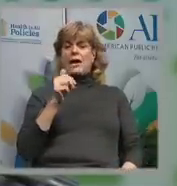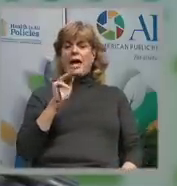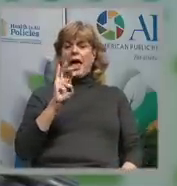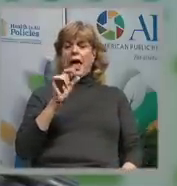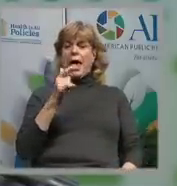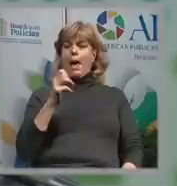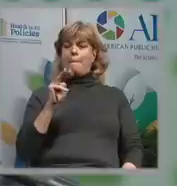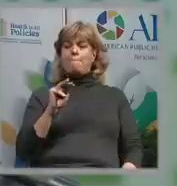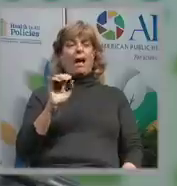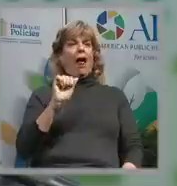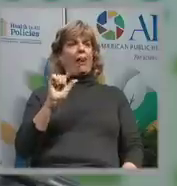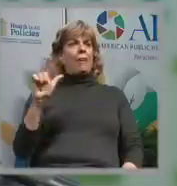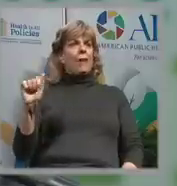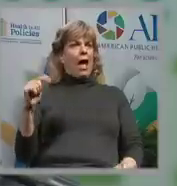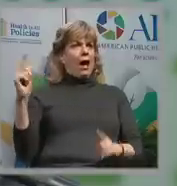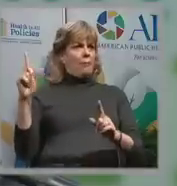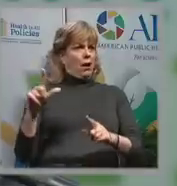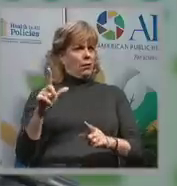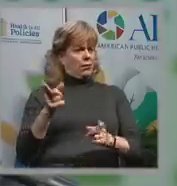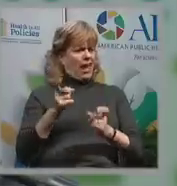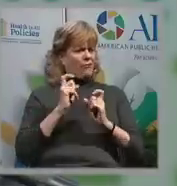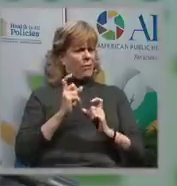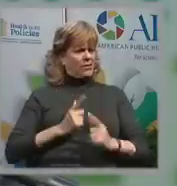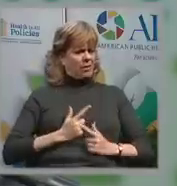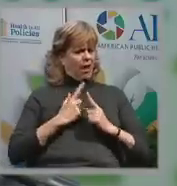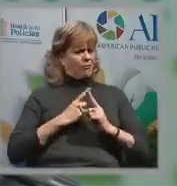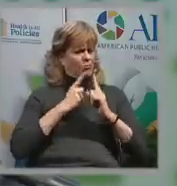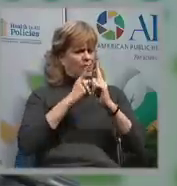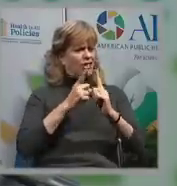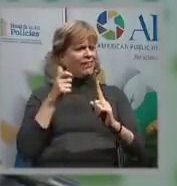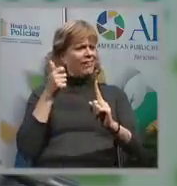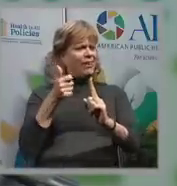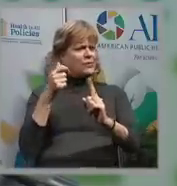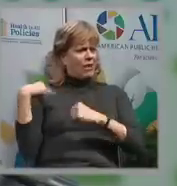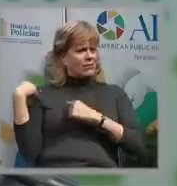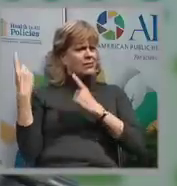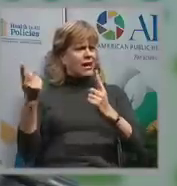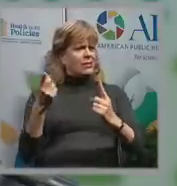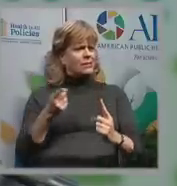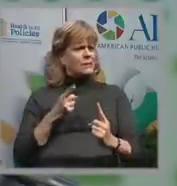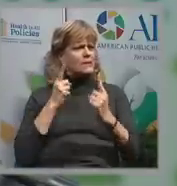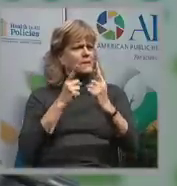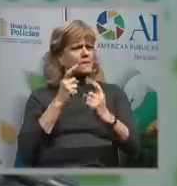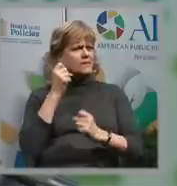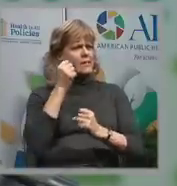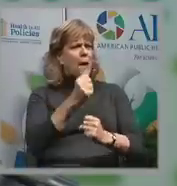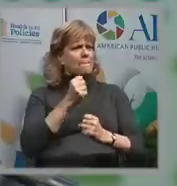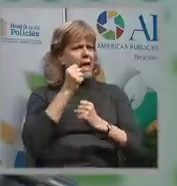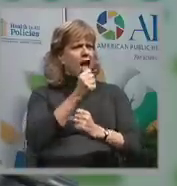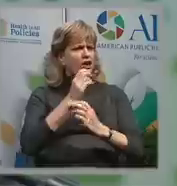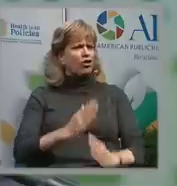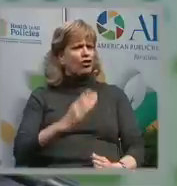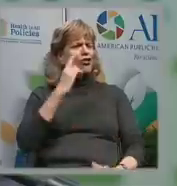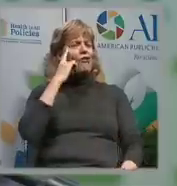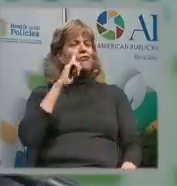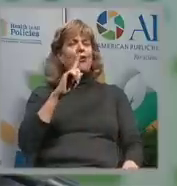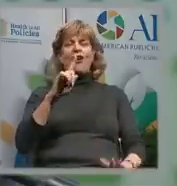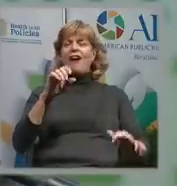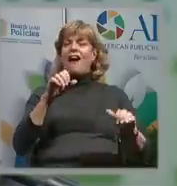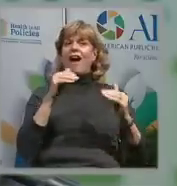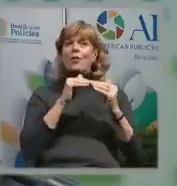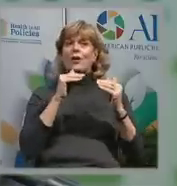since, he has been a staunch and tireless campaigner for equity, education, and